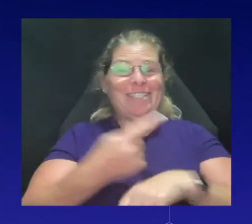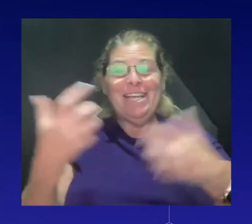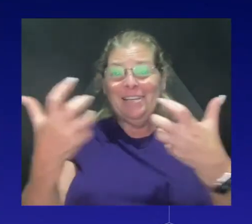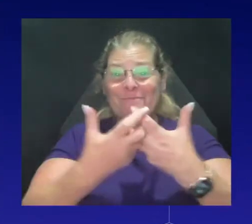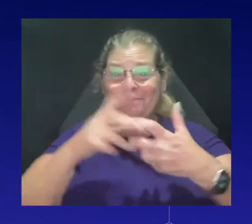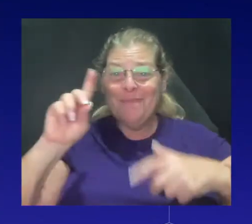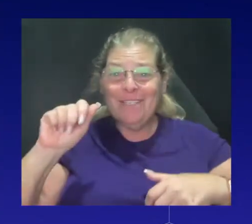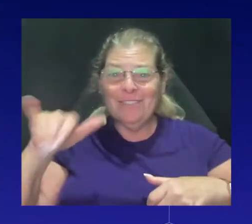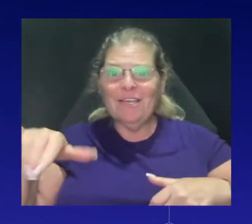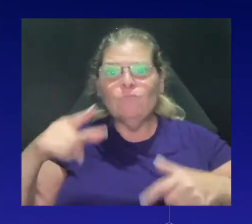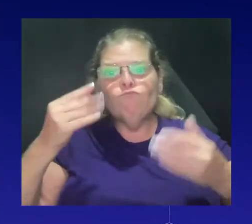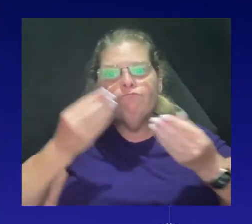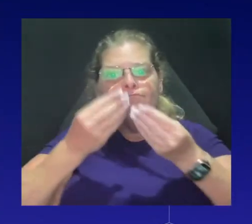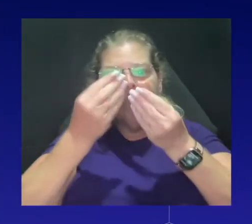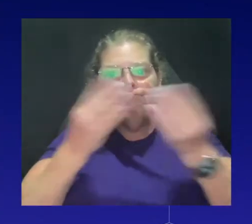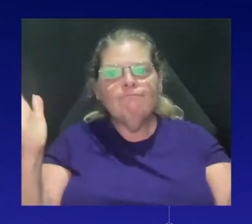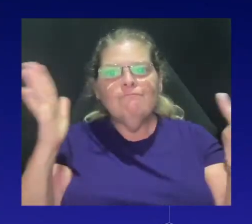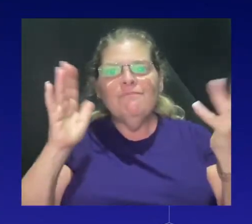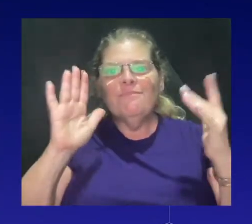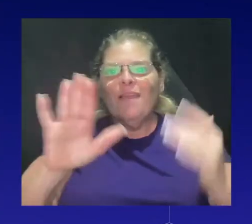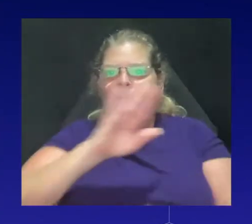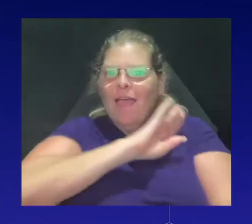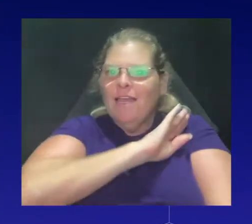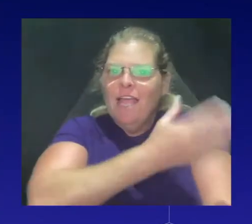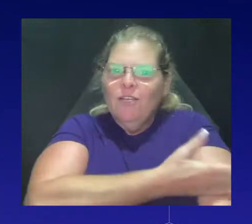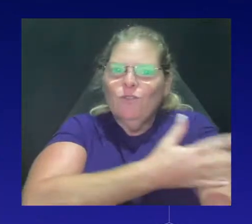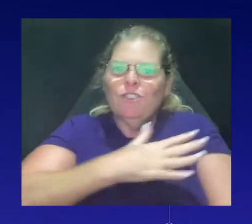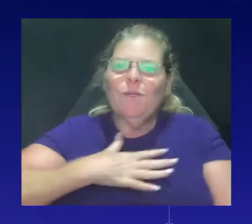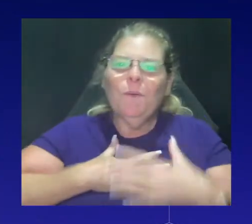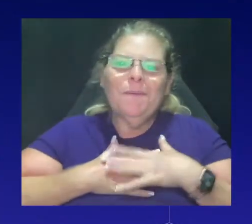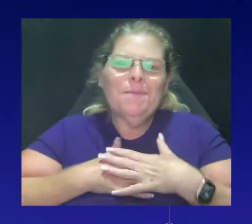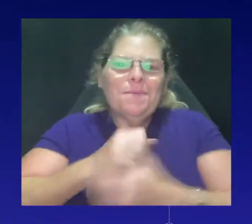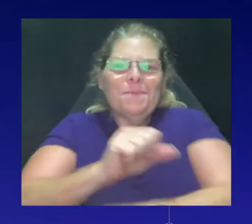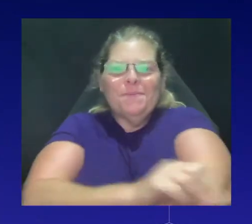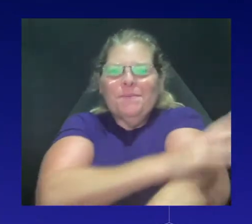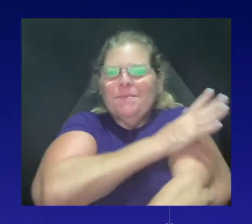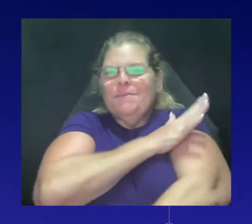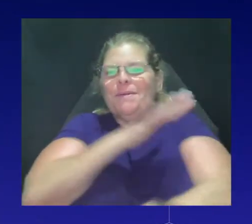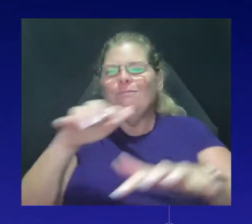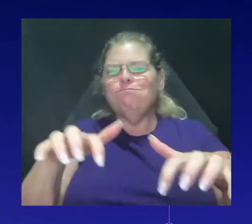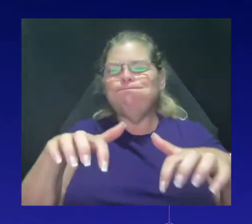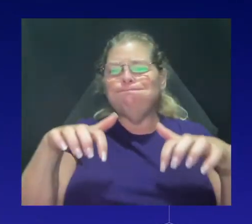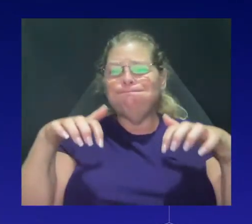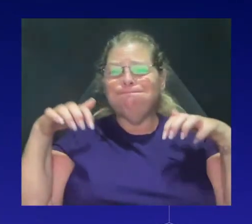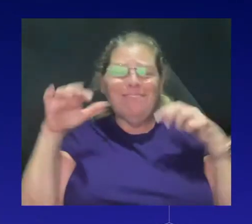going to tell you the energy in that room. They had it in a huge hall. Obviously, the families there.